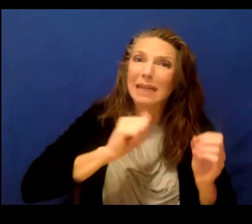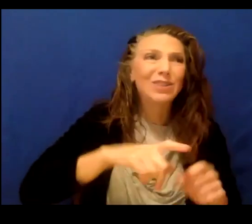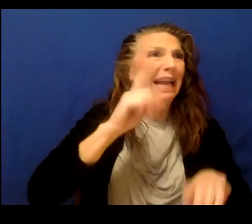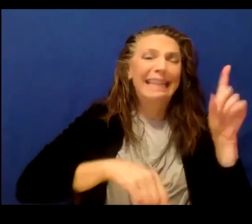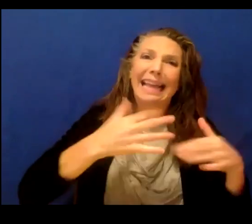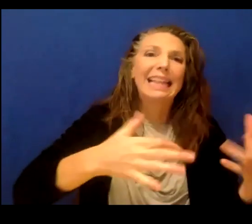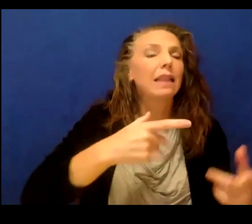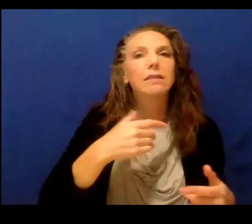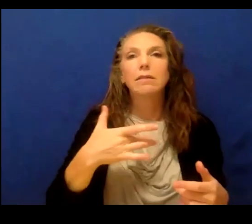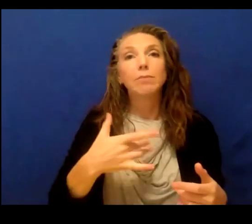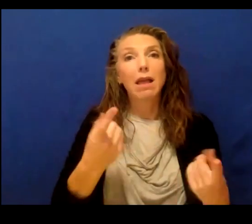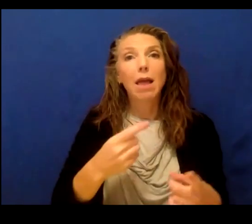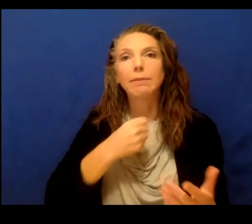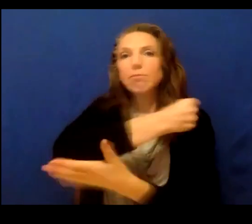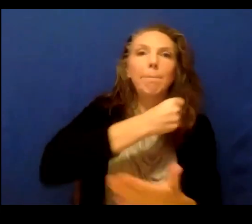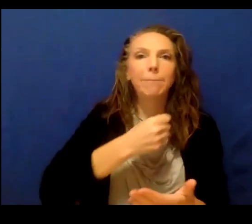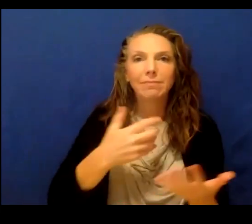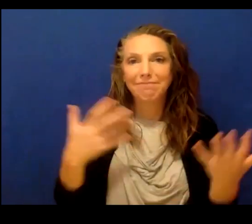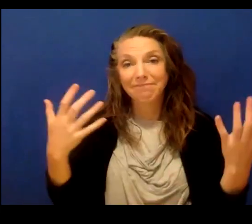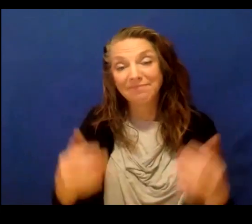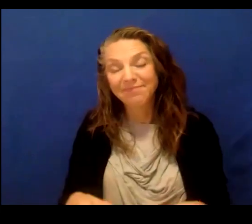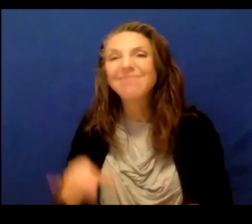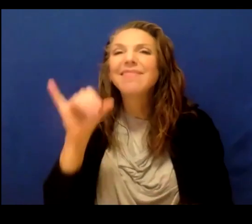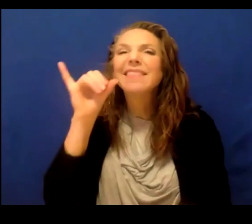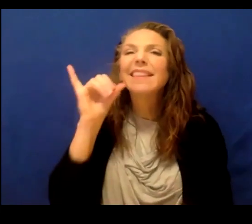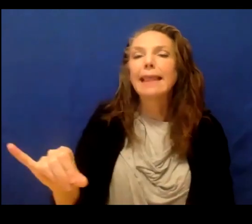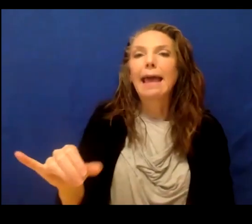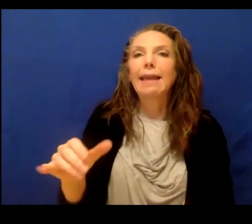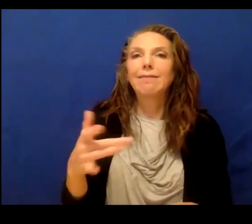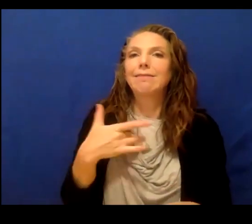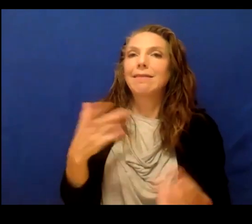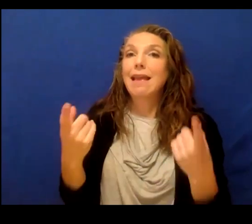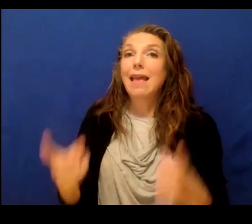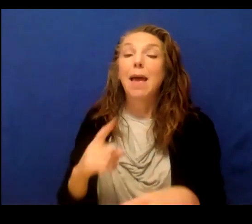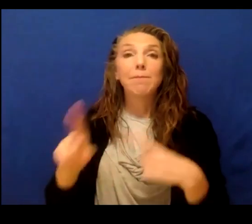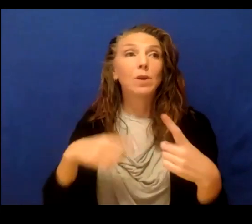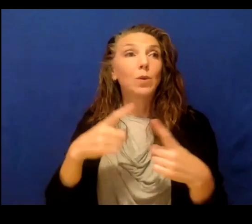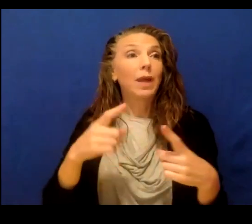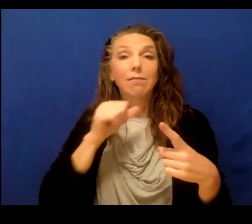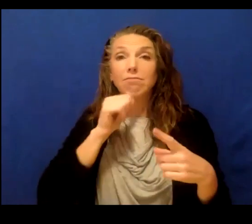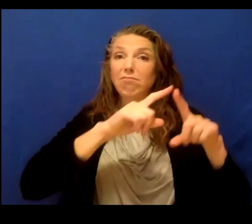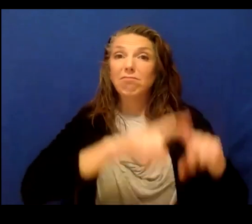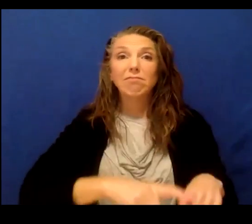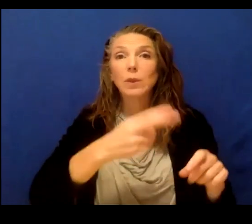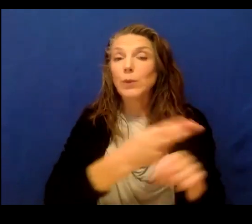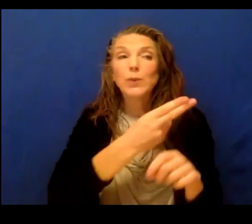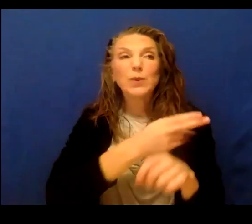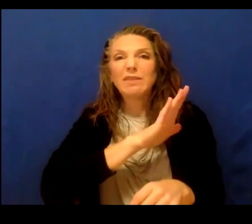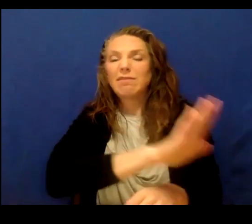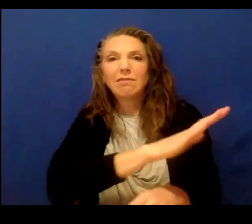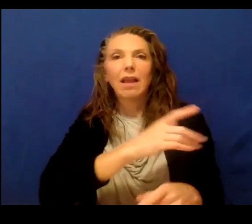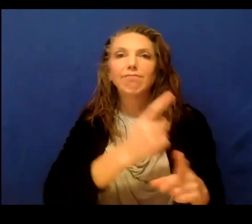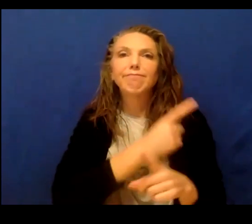happen. Um, and those are the types of things that tend to happen when I don't lean into routines. And